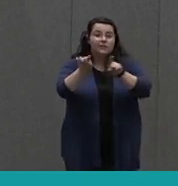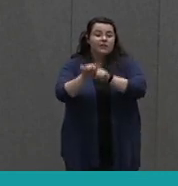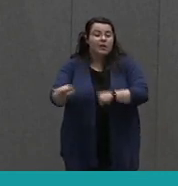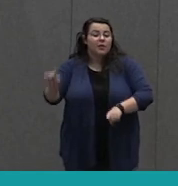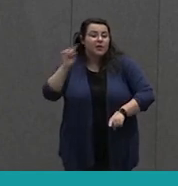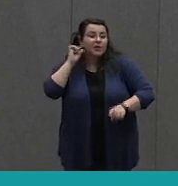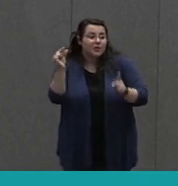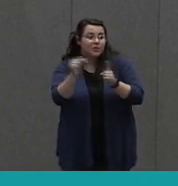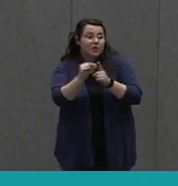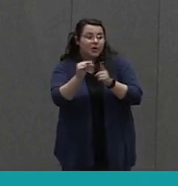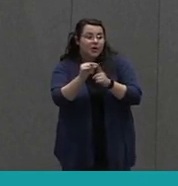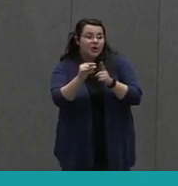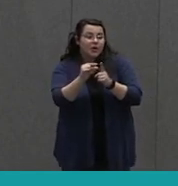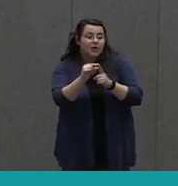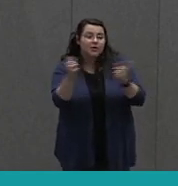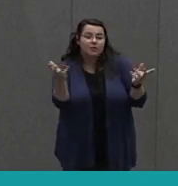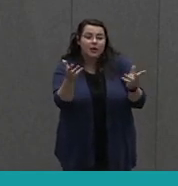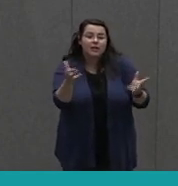10